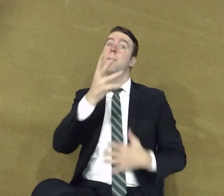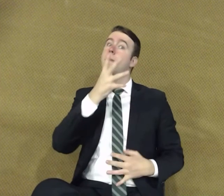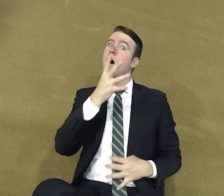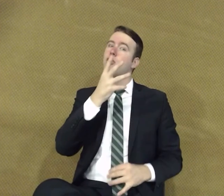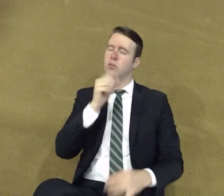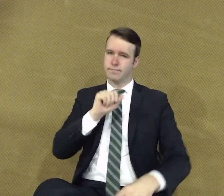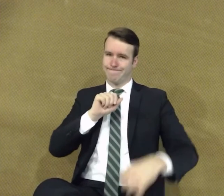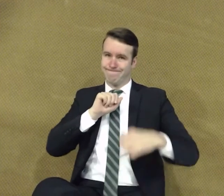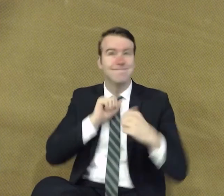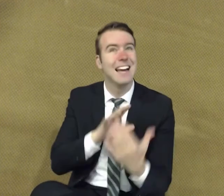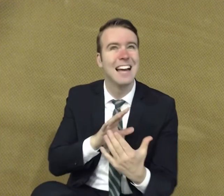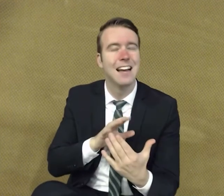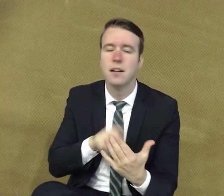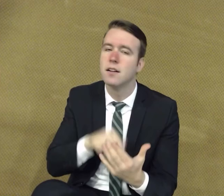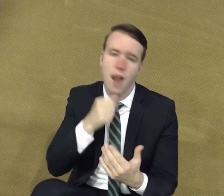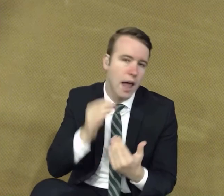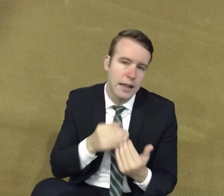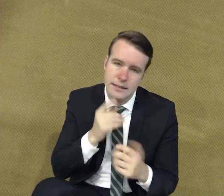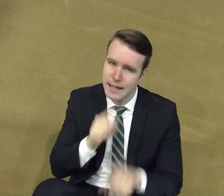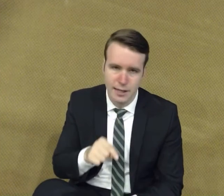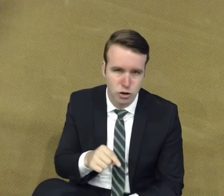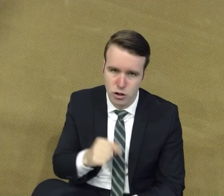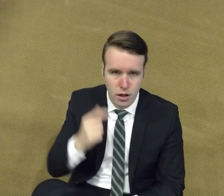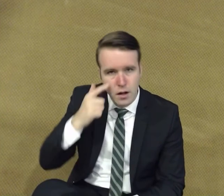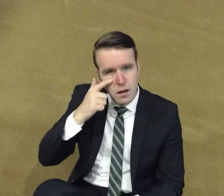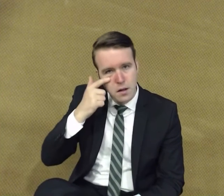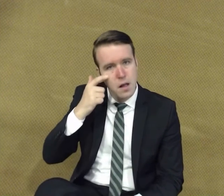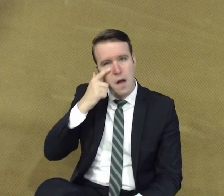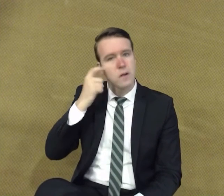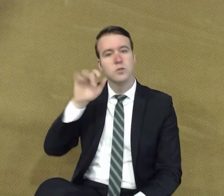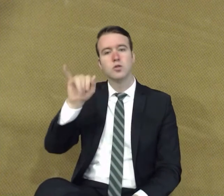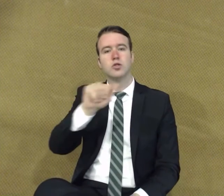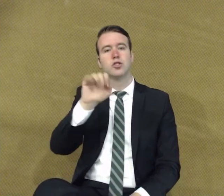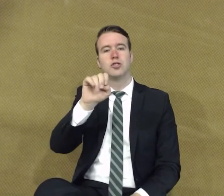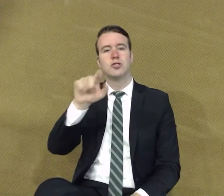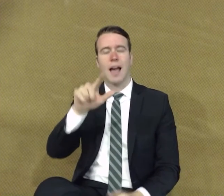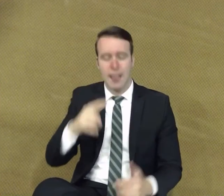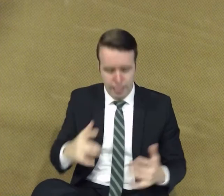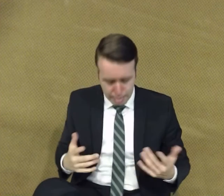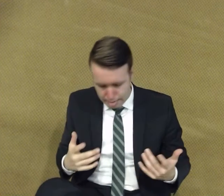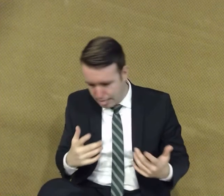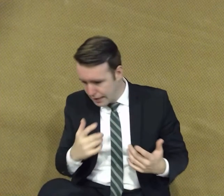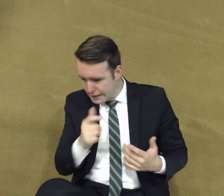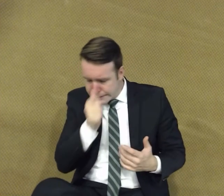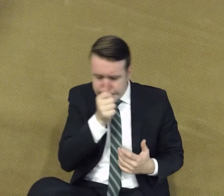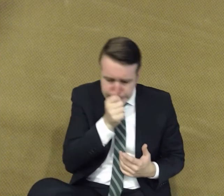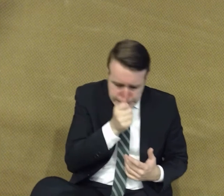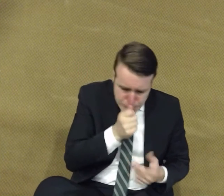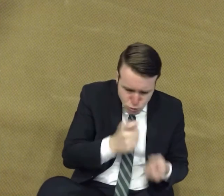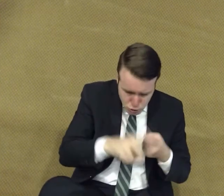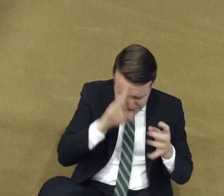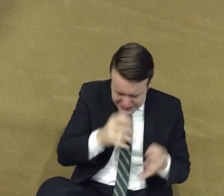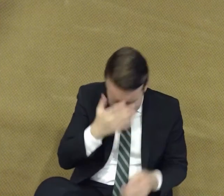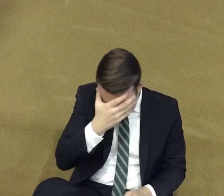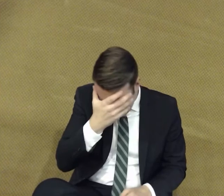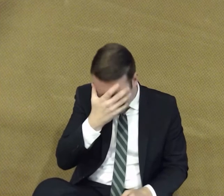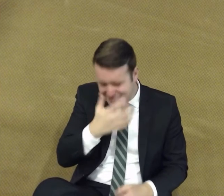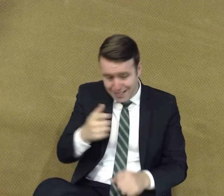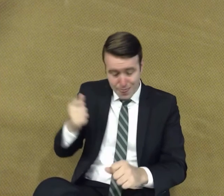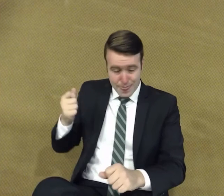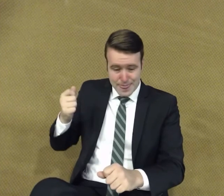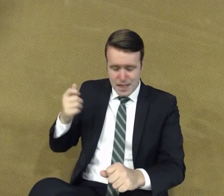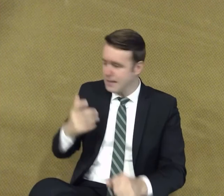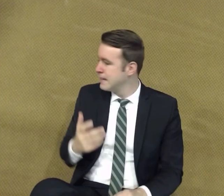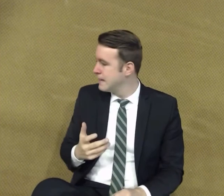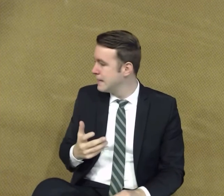mothers face are not easy to answer. Then so she's in the agony of decision whether or not she can bring